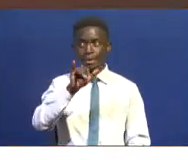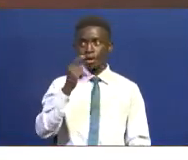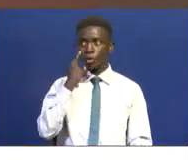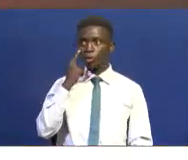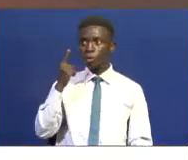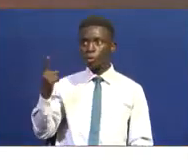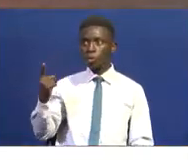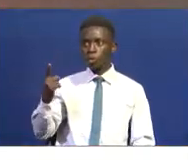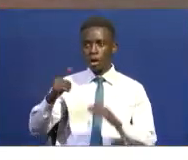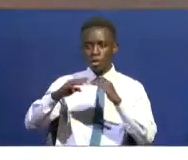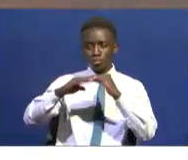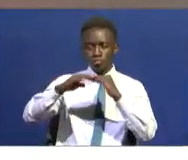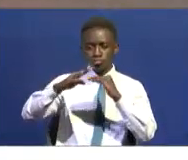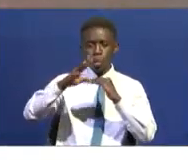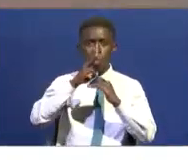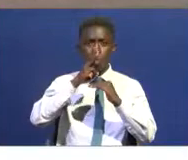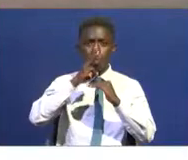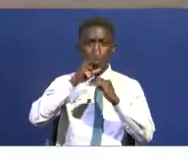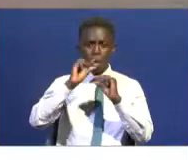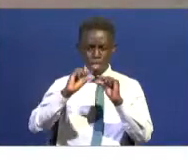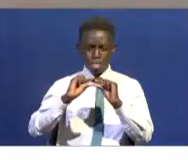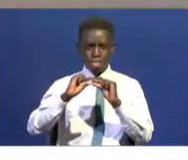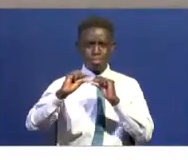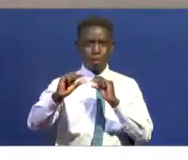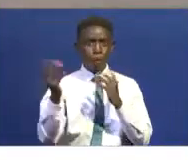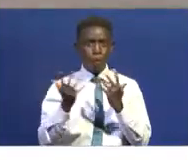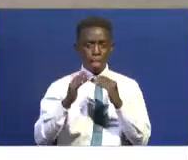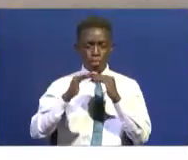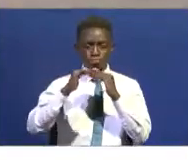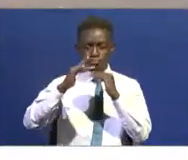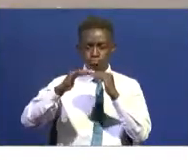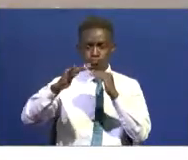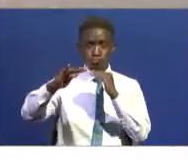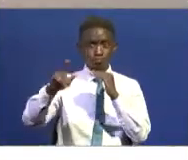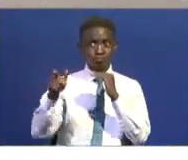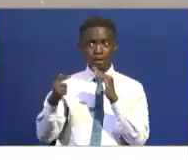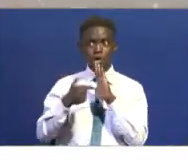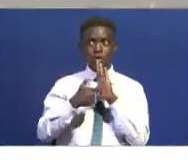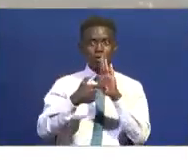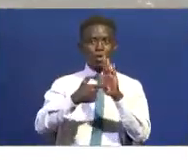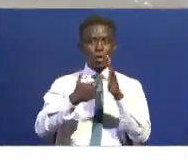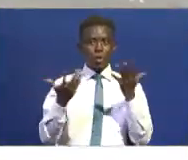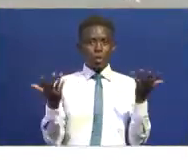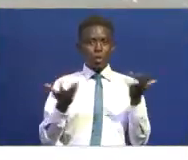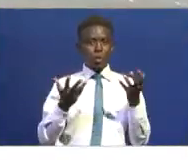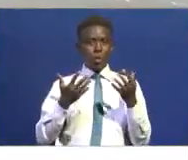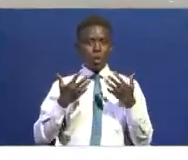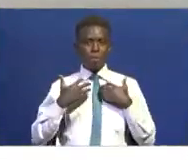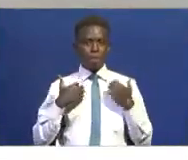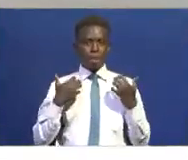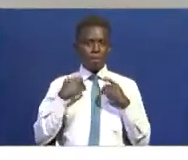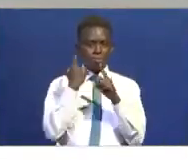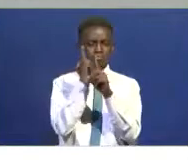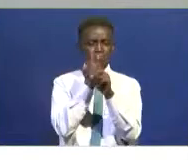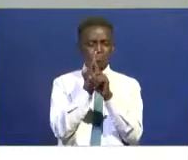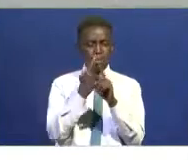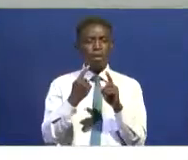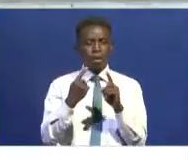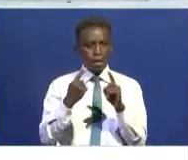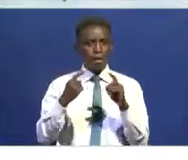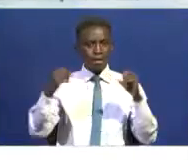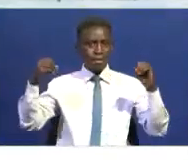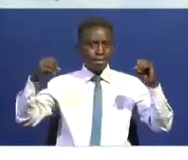swamps, illuminating a world teeming with life. The air is